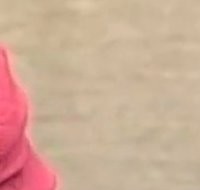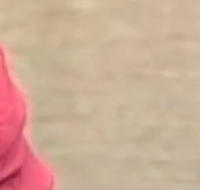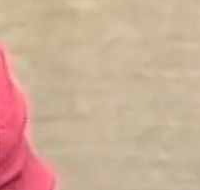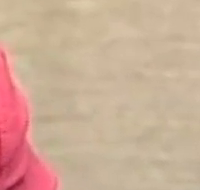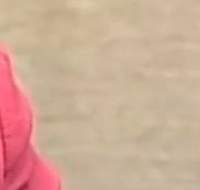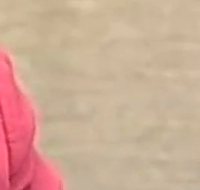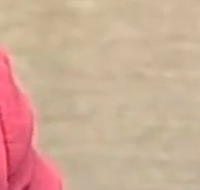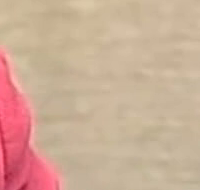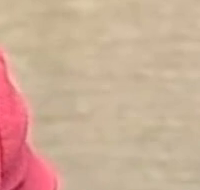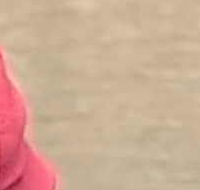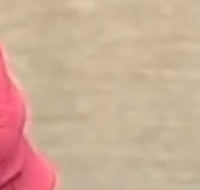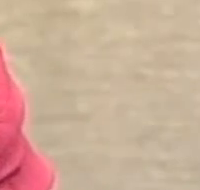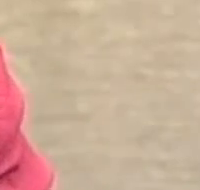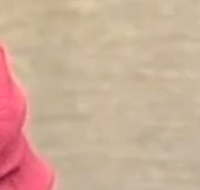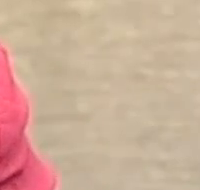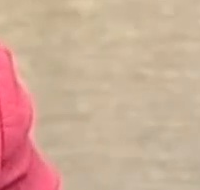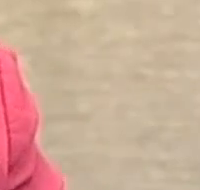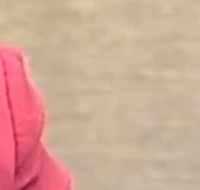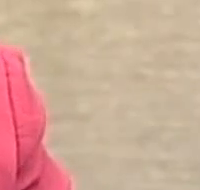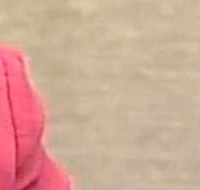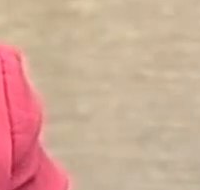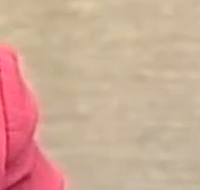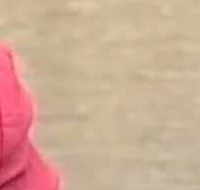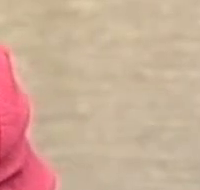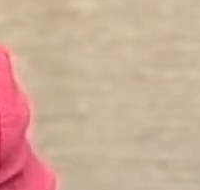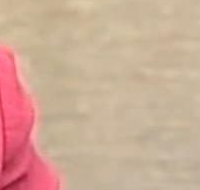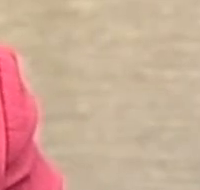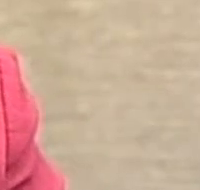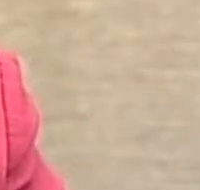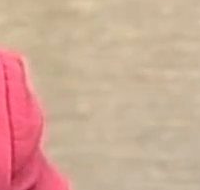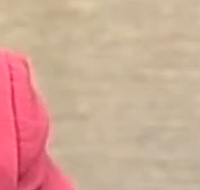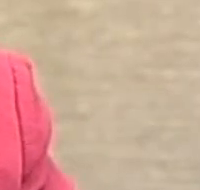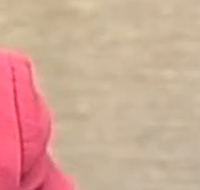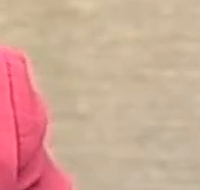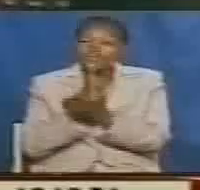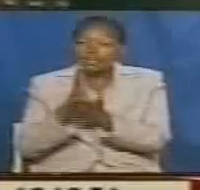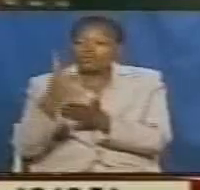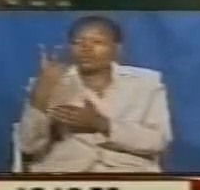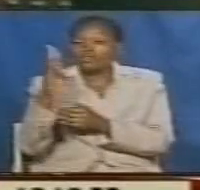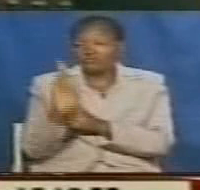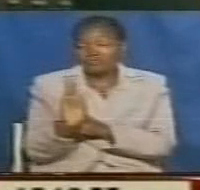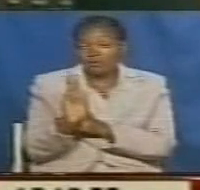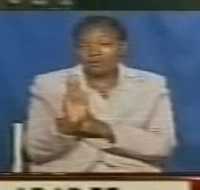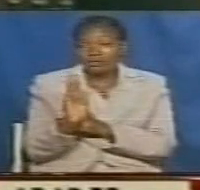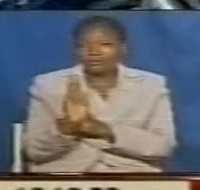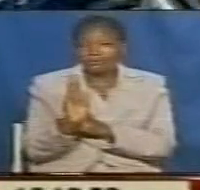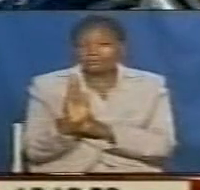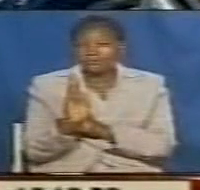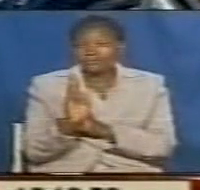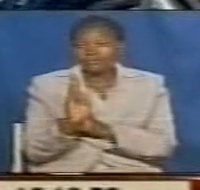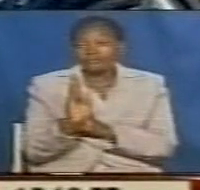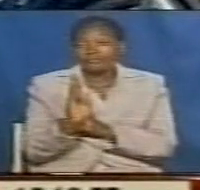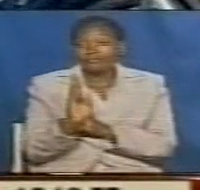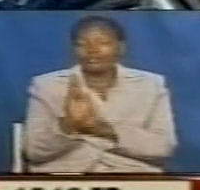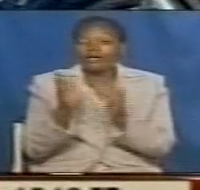because it's constitutional, and it is right because it abides by the Constitution. The Speaker's ruling was